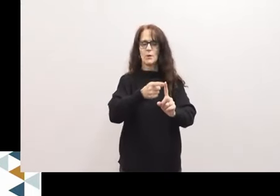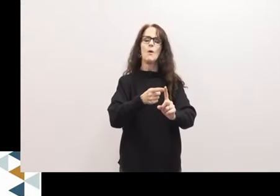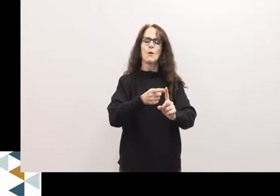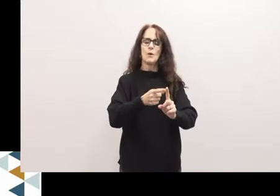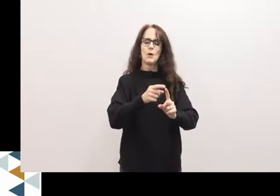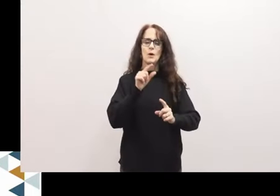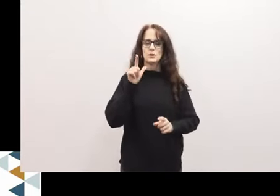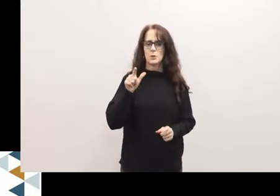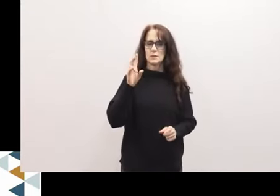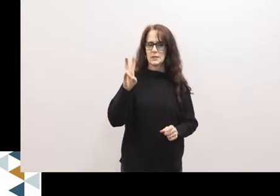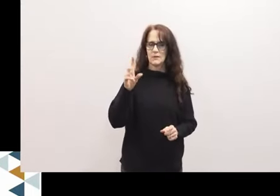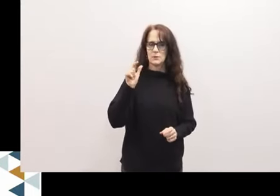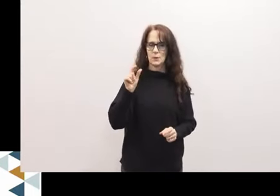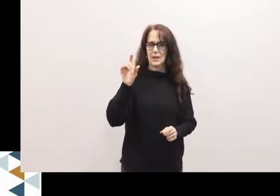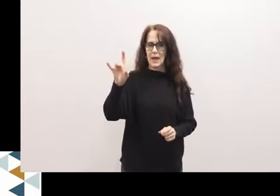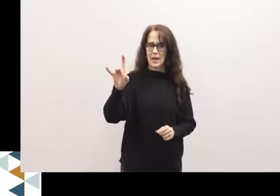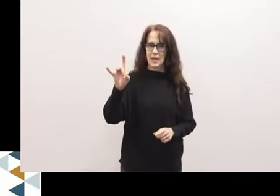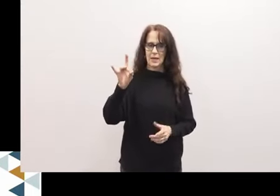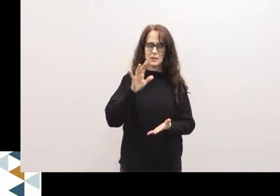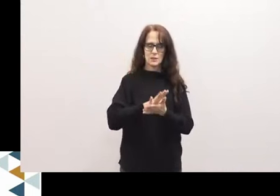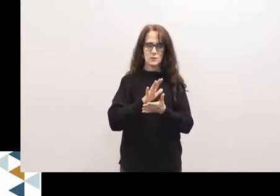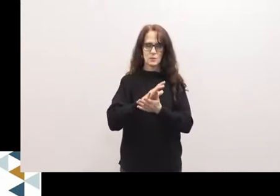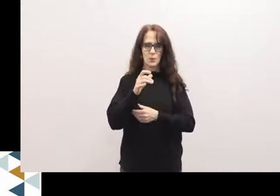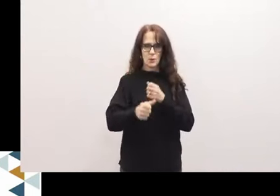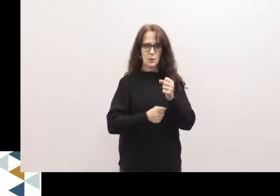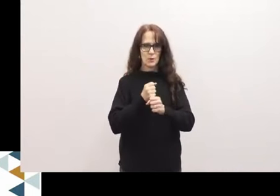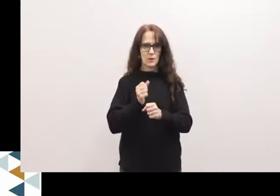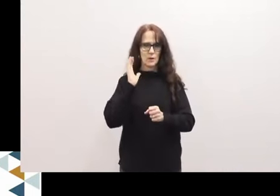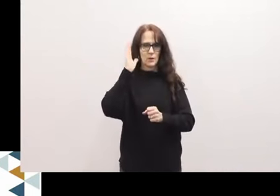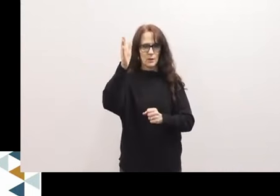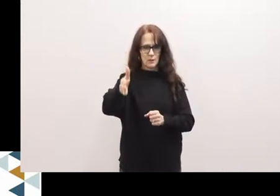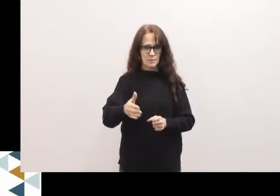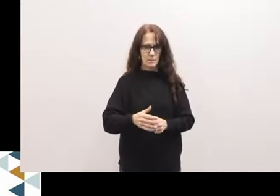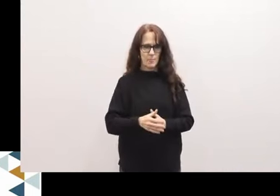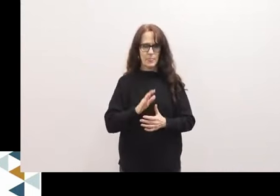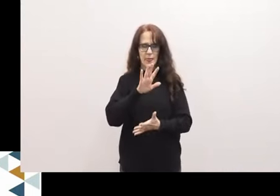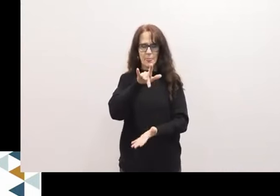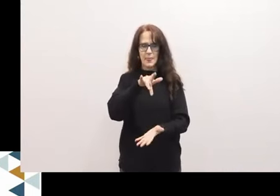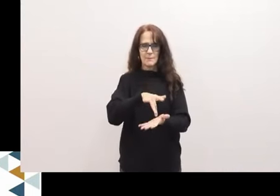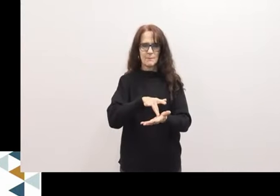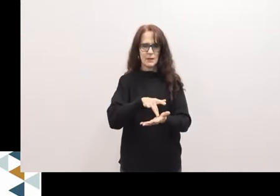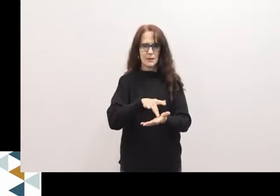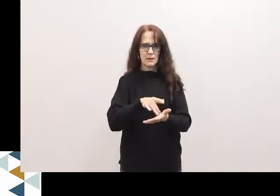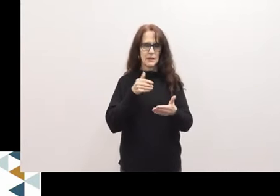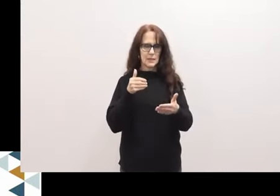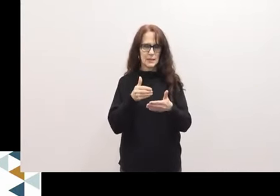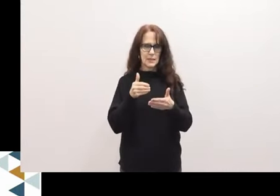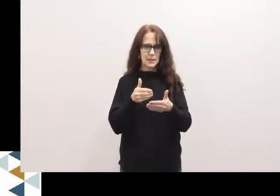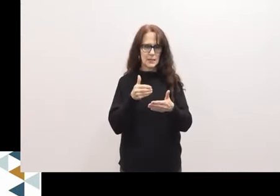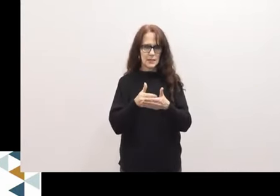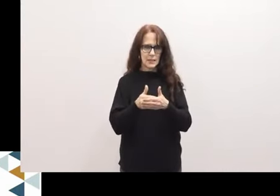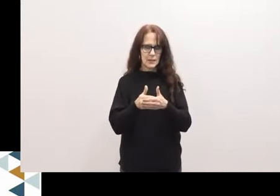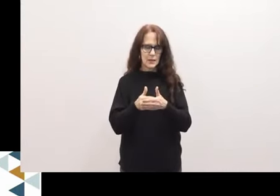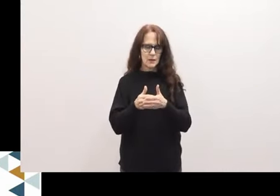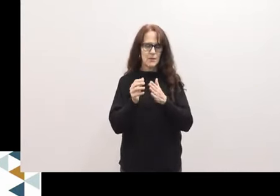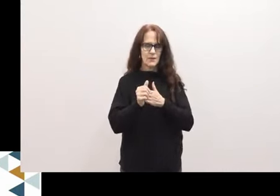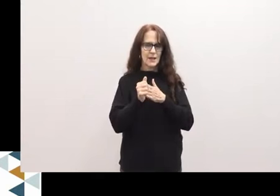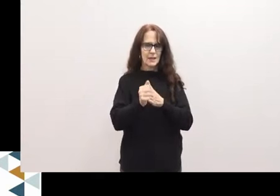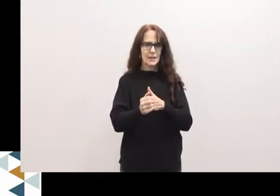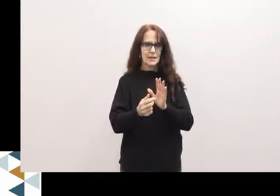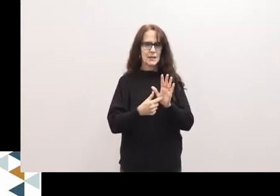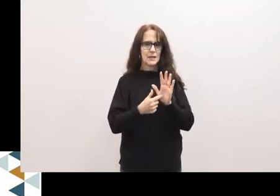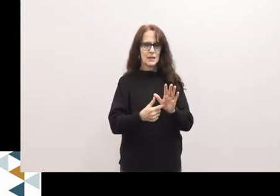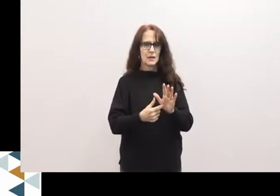the 2027-2028 school year. Our interim goals are the near-term leading indicators